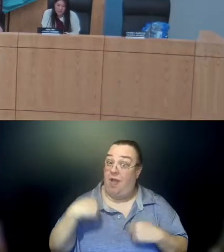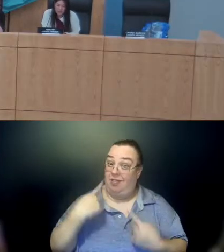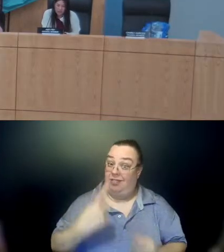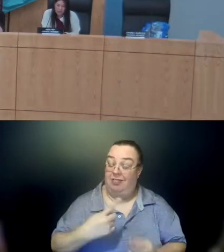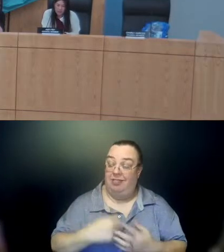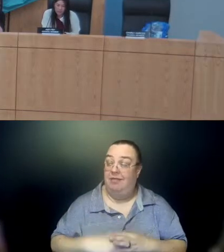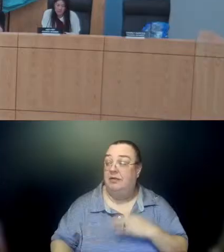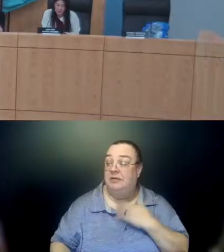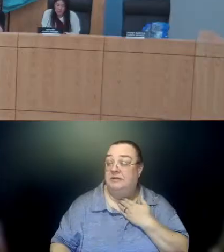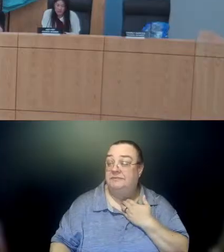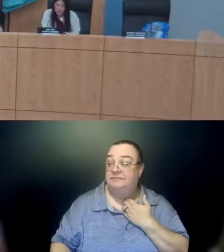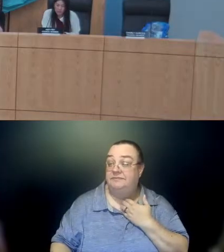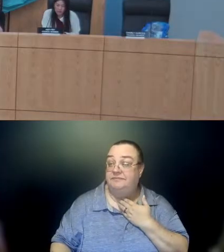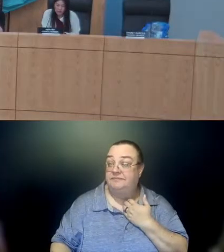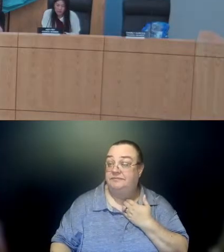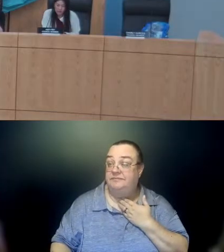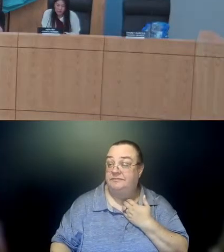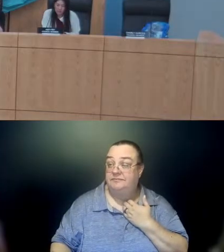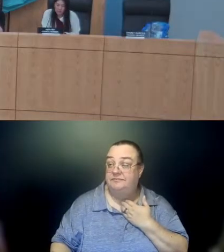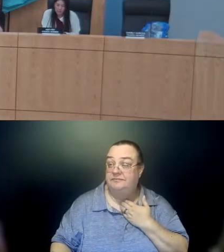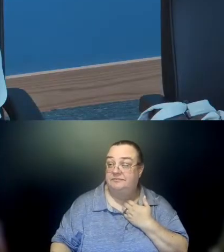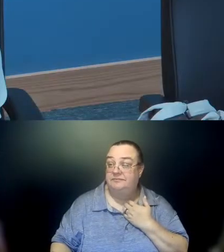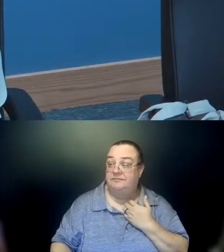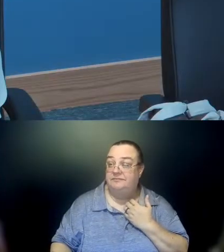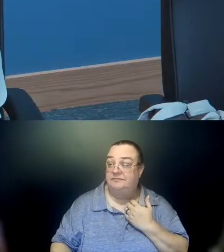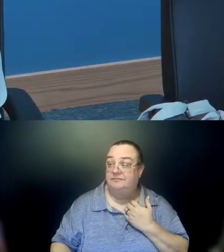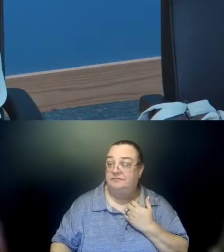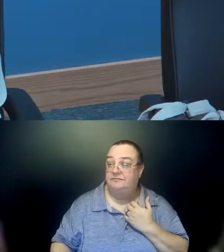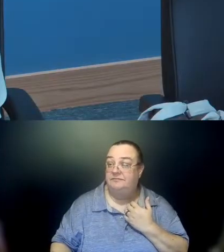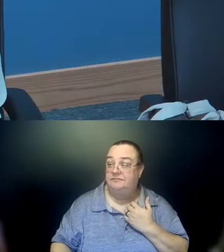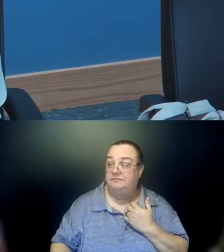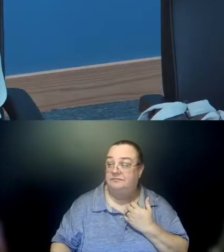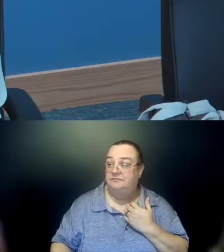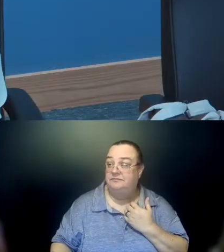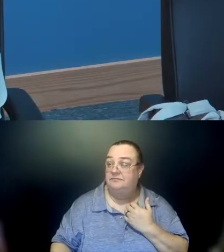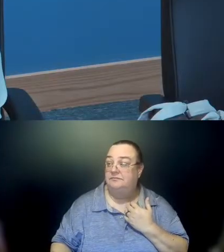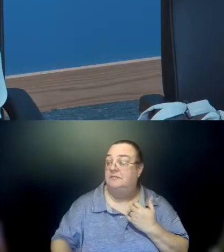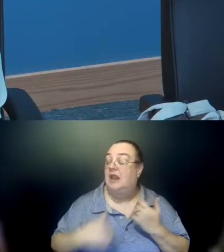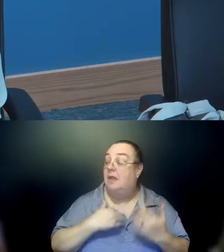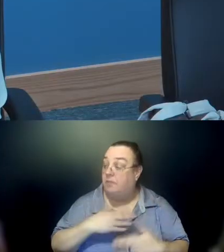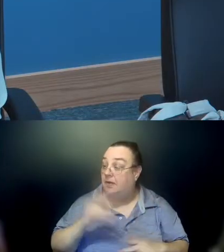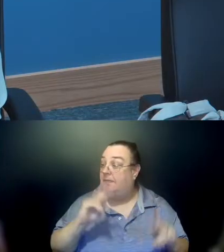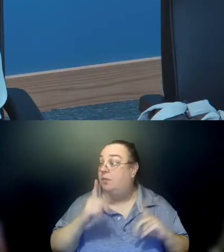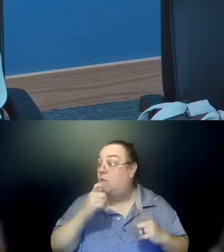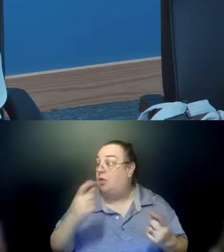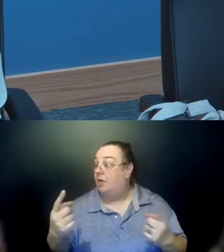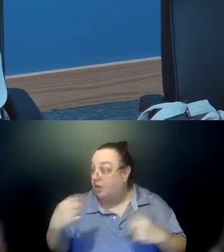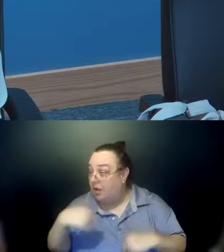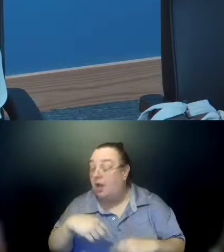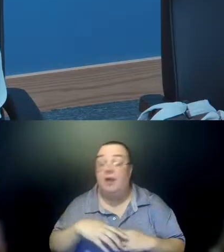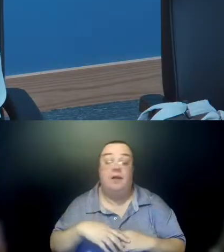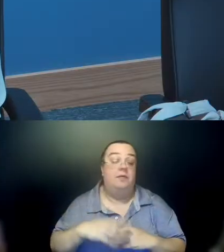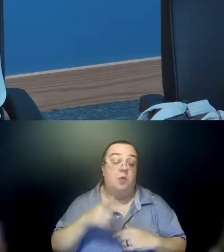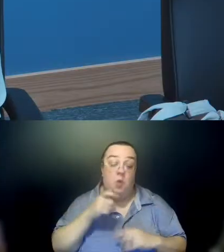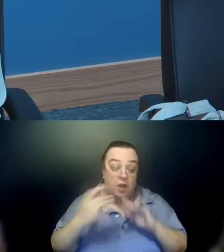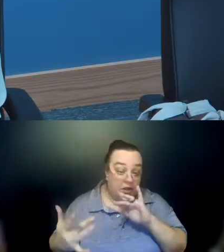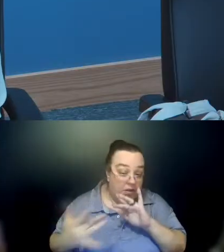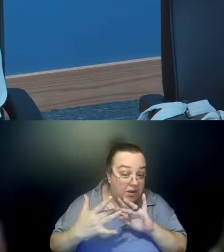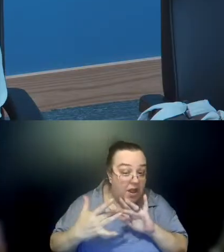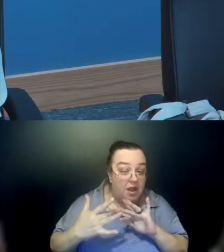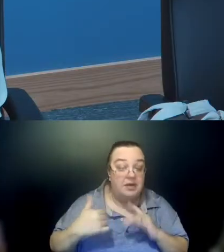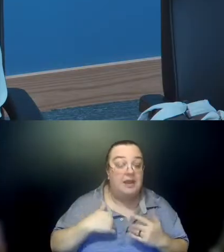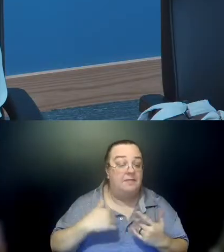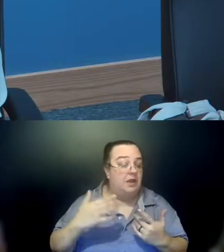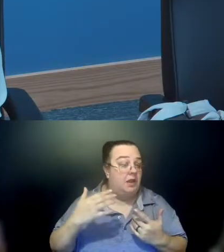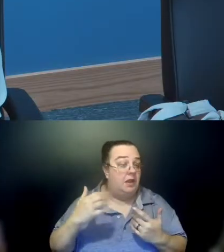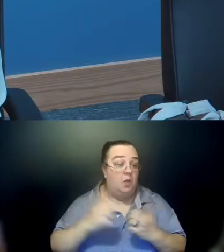I appreciate folks coming out, and for the folks who contacted me just with their concerns